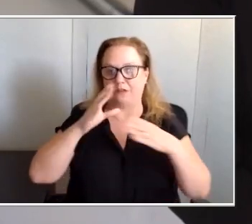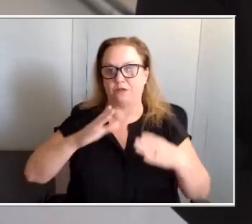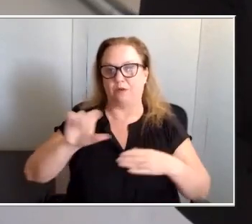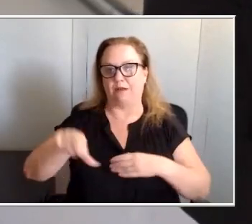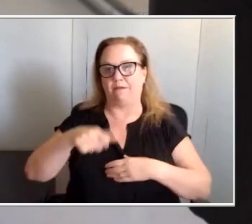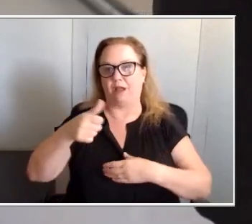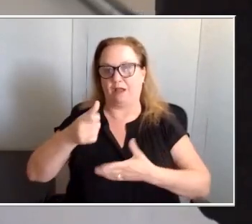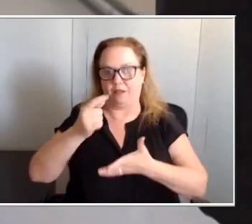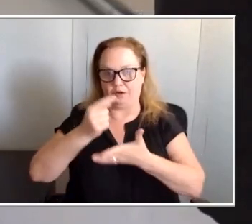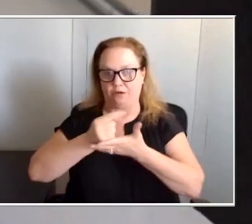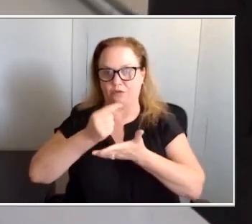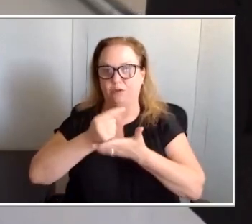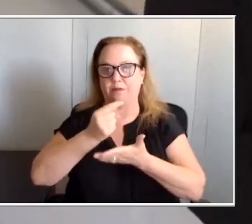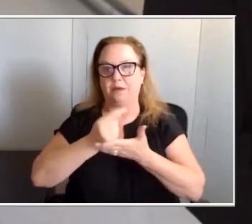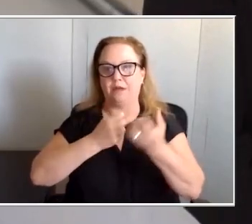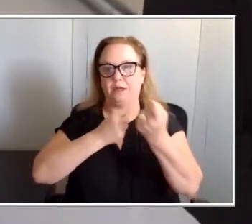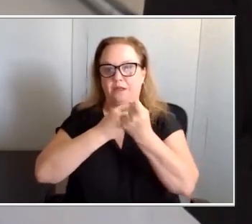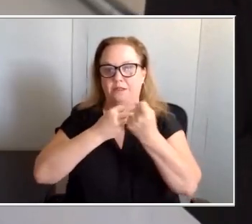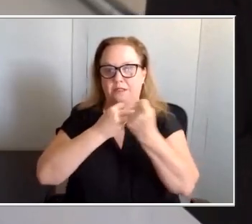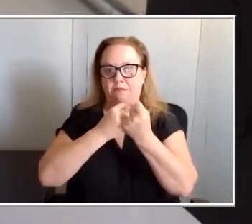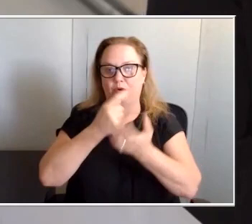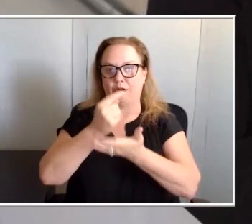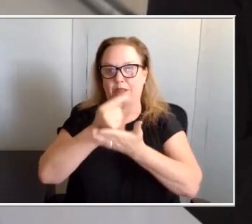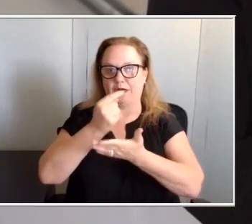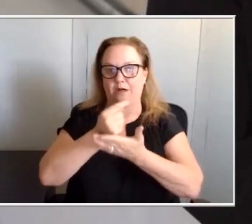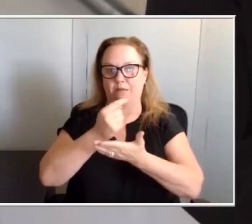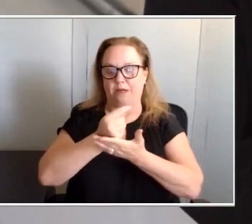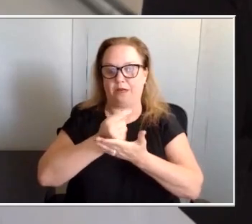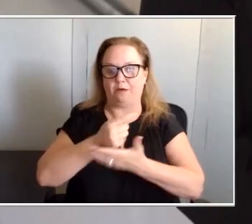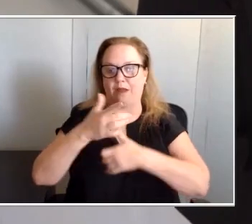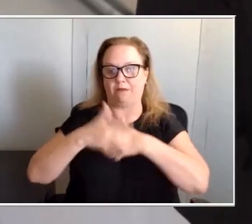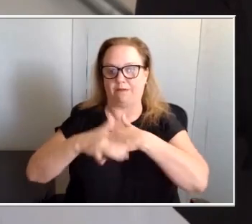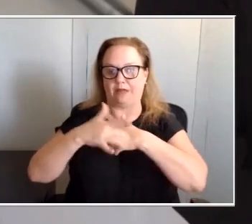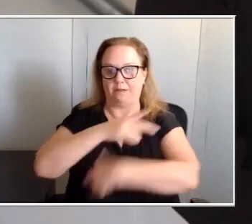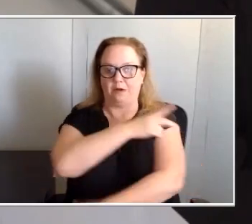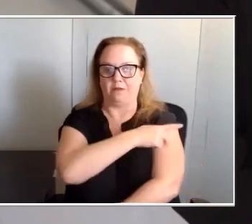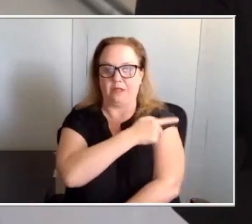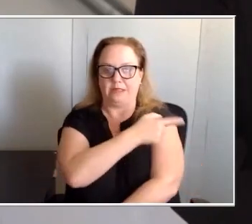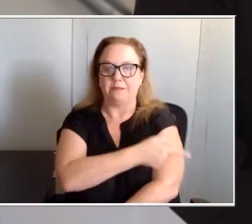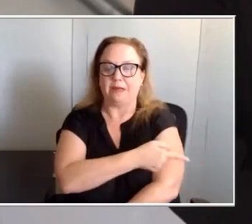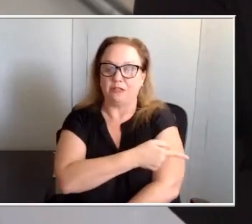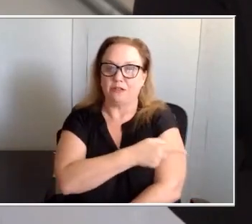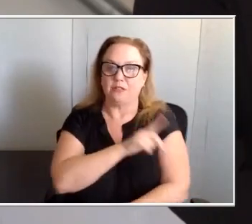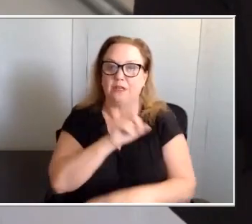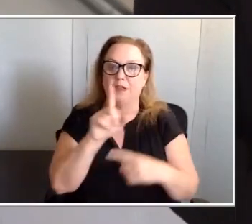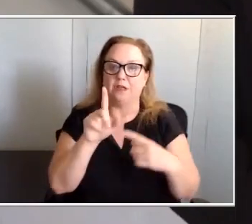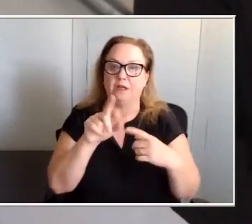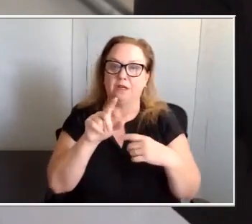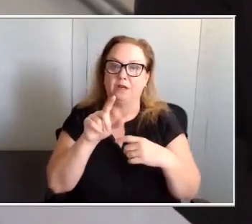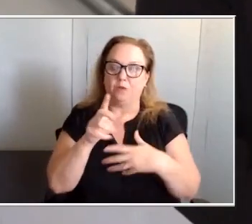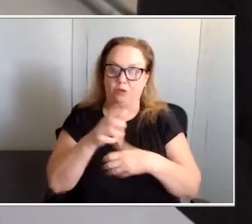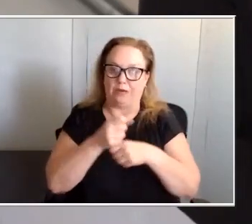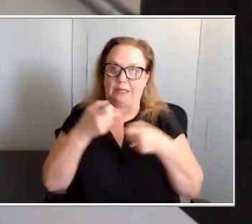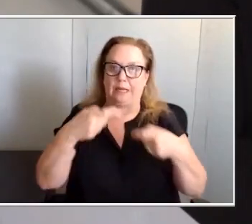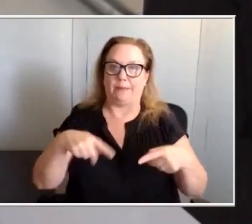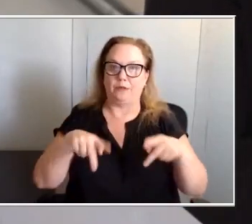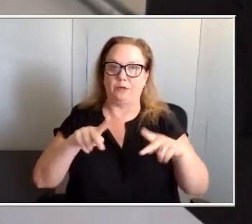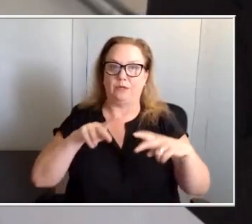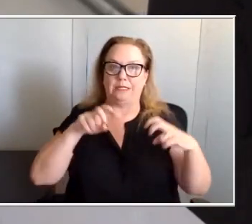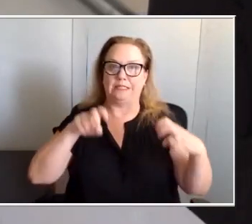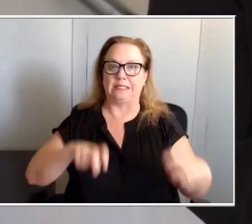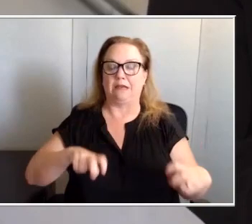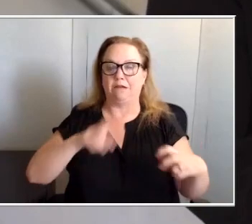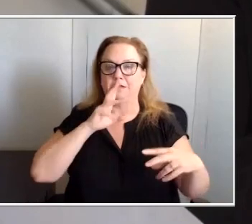treatment supportive therapies that we have available for these patients. And when you get the opportunity to sit down and talk to them